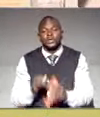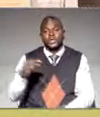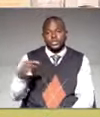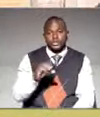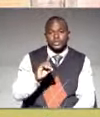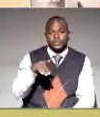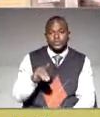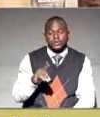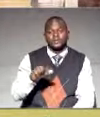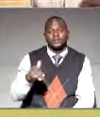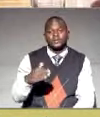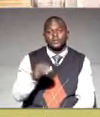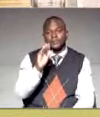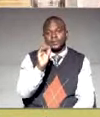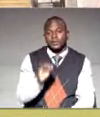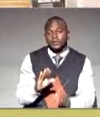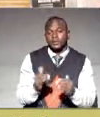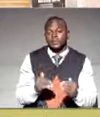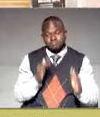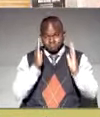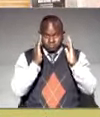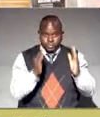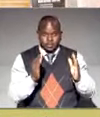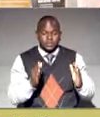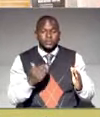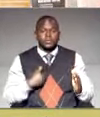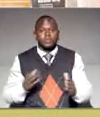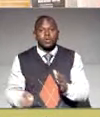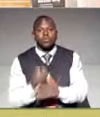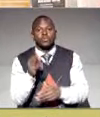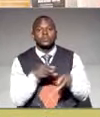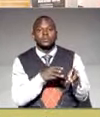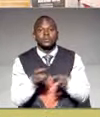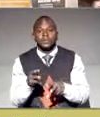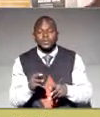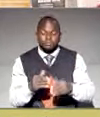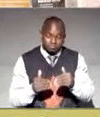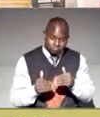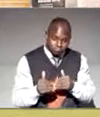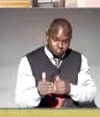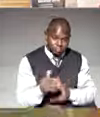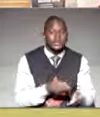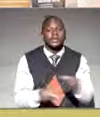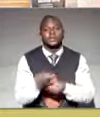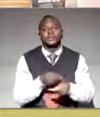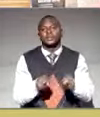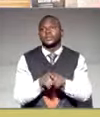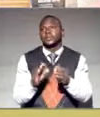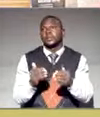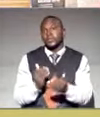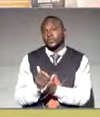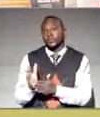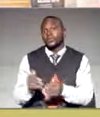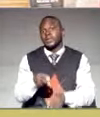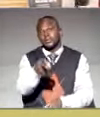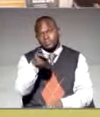a growth of GDP of about 7%. So to be able to underpin that, you need to put up strategies that will help us to drive the economy. And one of them, of course, is that you need to